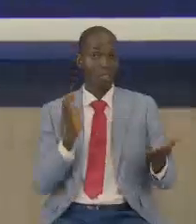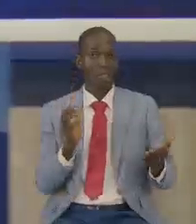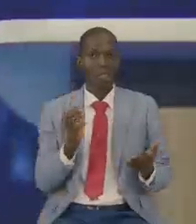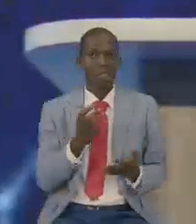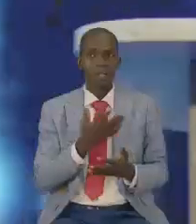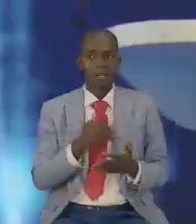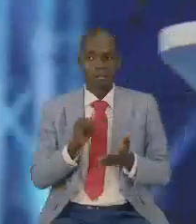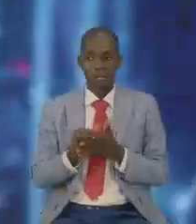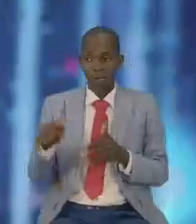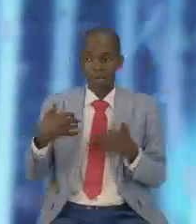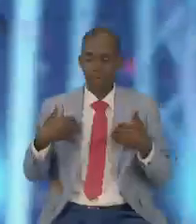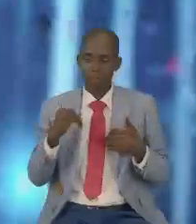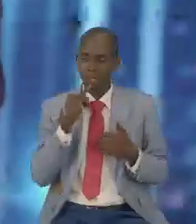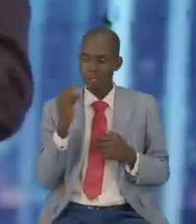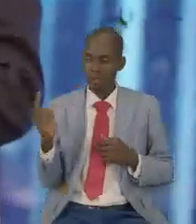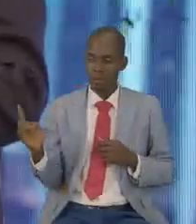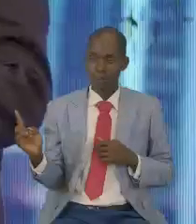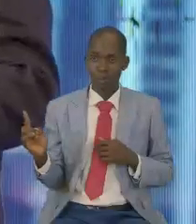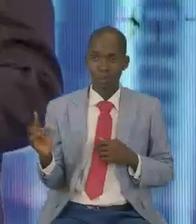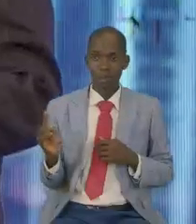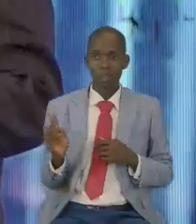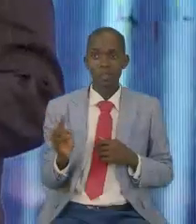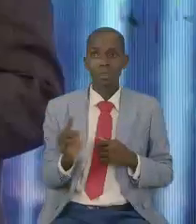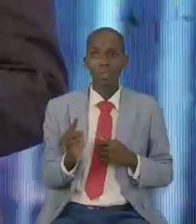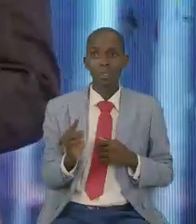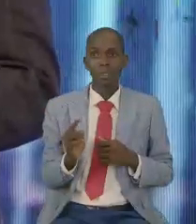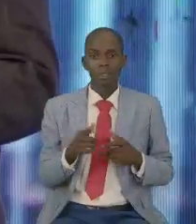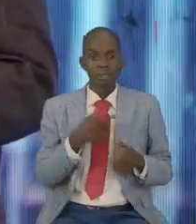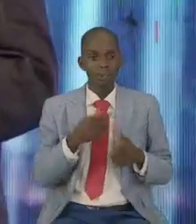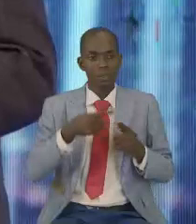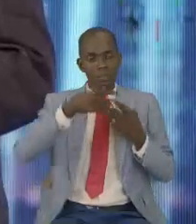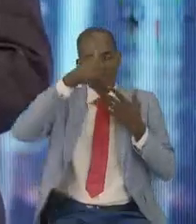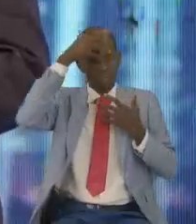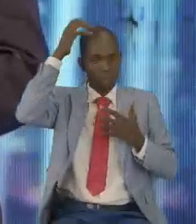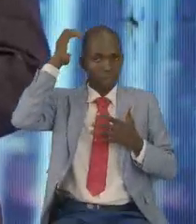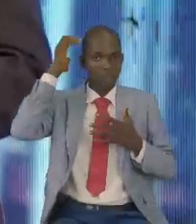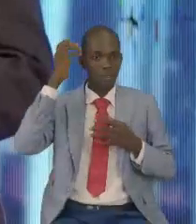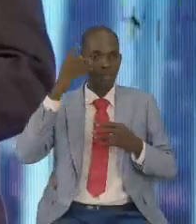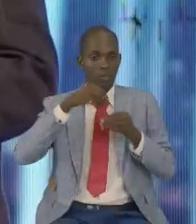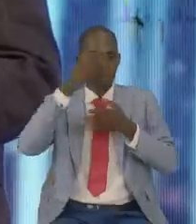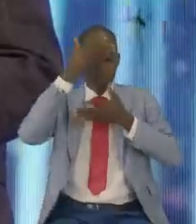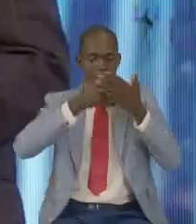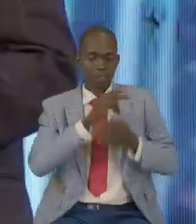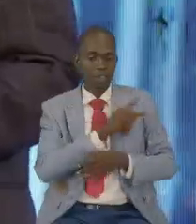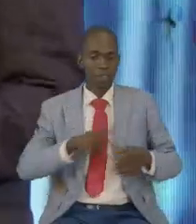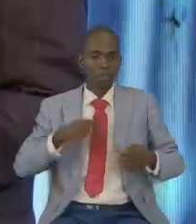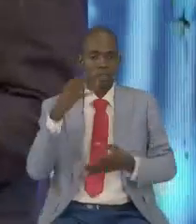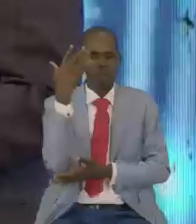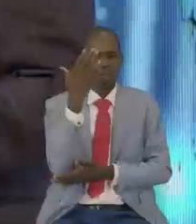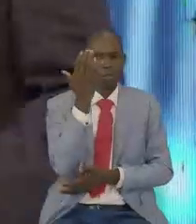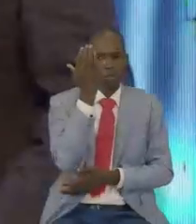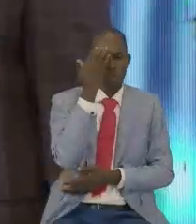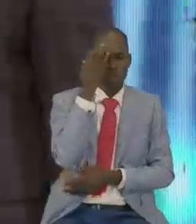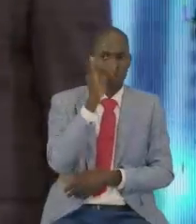the lion in front, the king of the forest, knowing that this other animal is coming